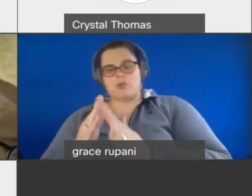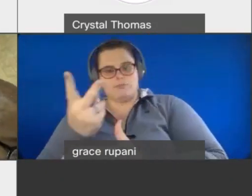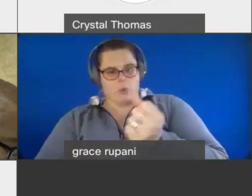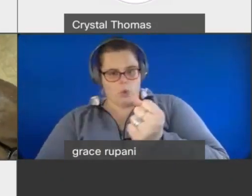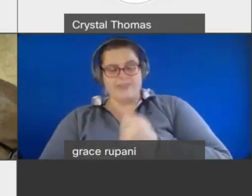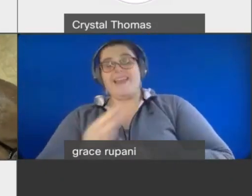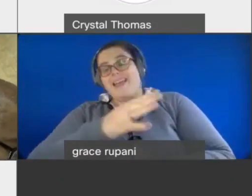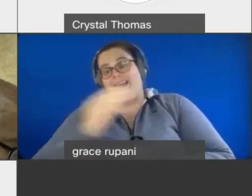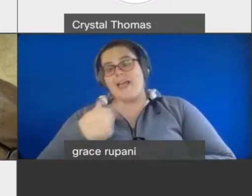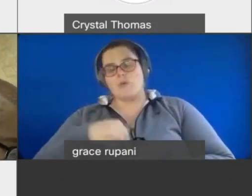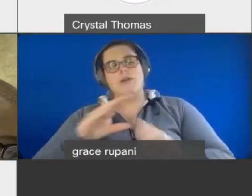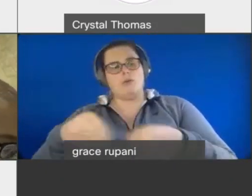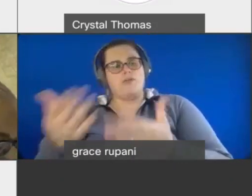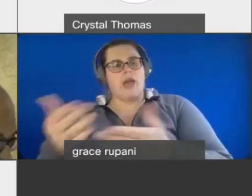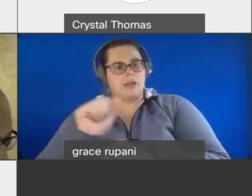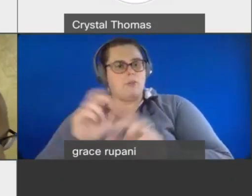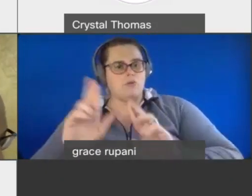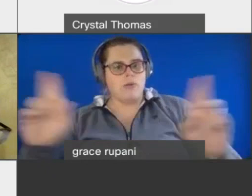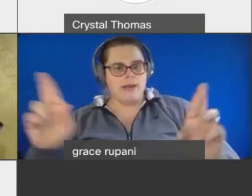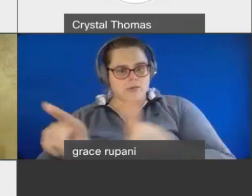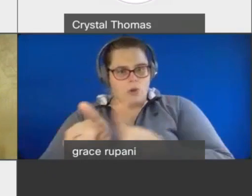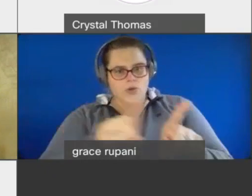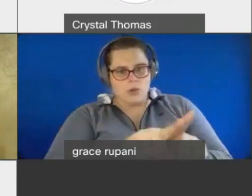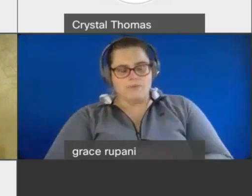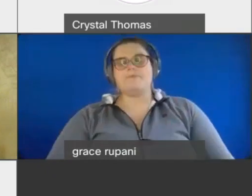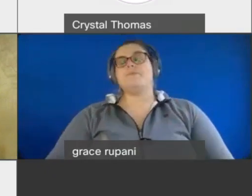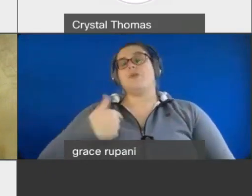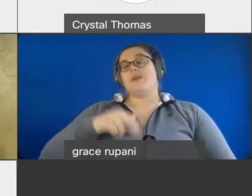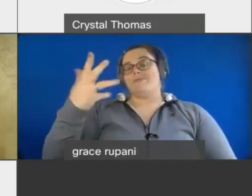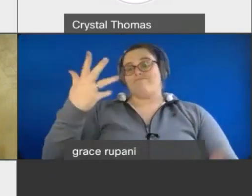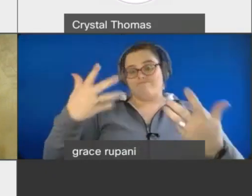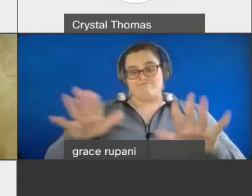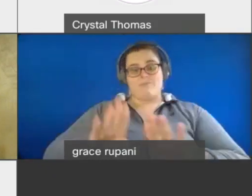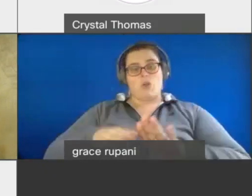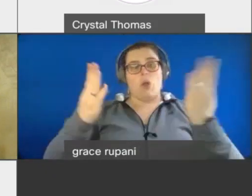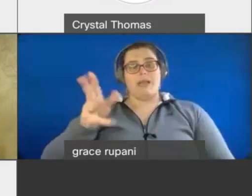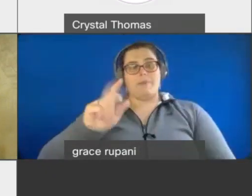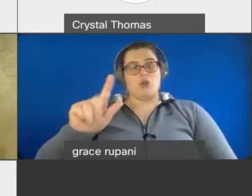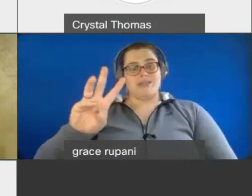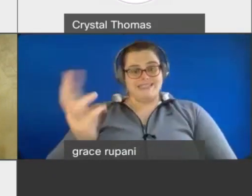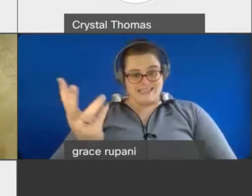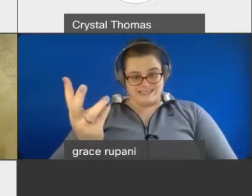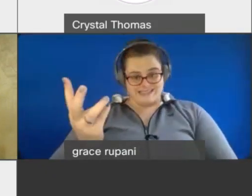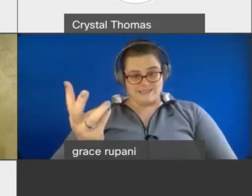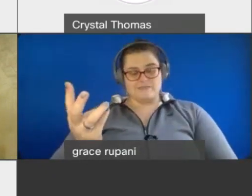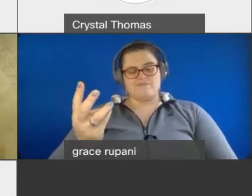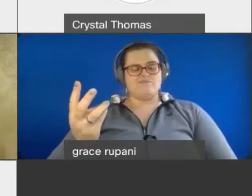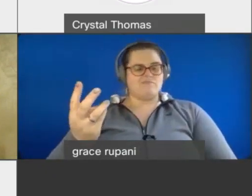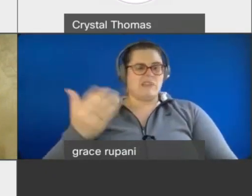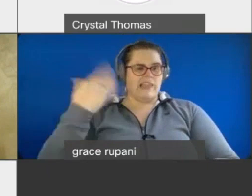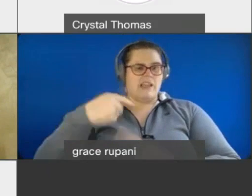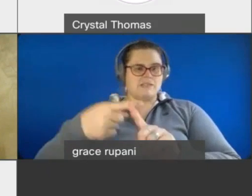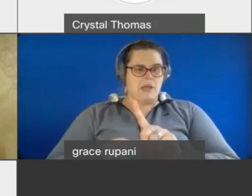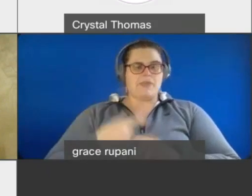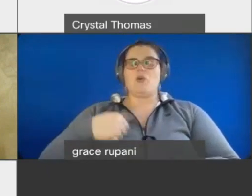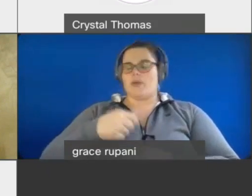providing employment readiness. As we opened up on April 6th, we still remain to follow our safety rules and regulations. We're teaching our